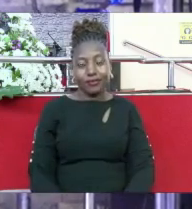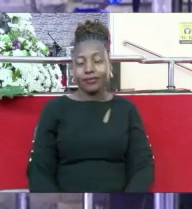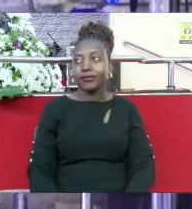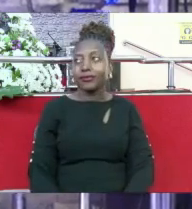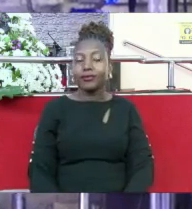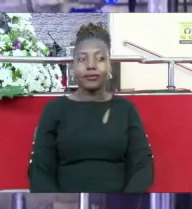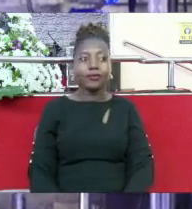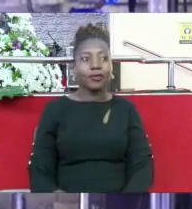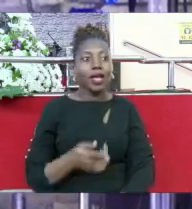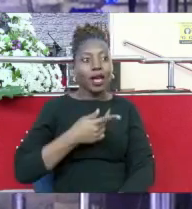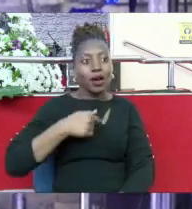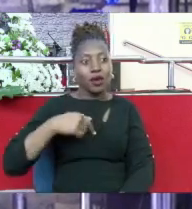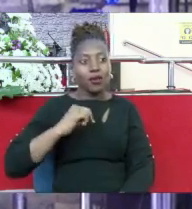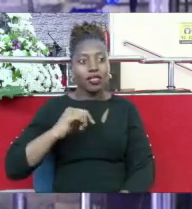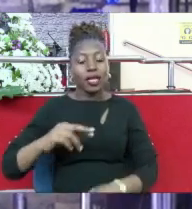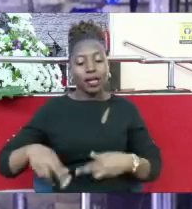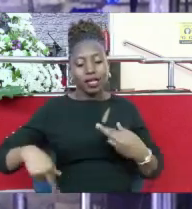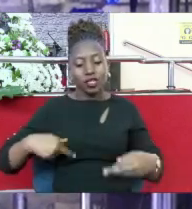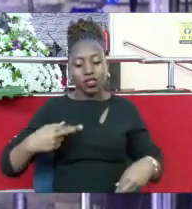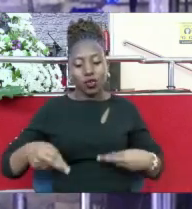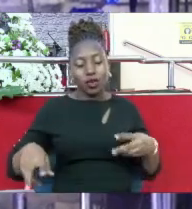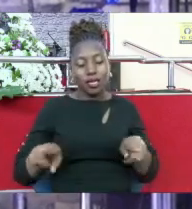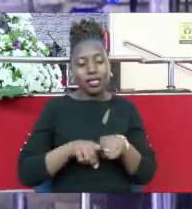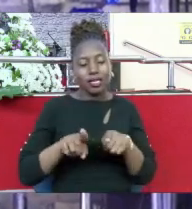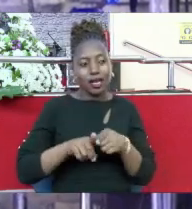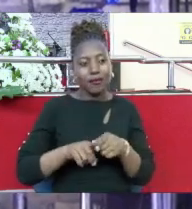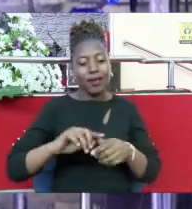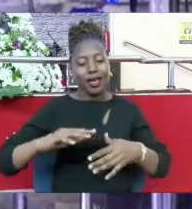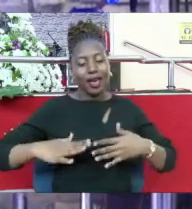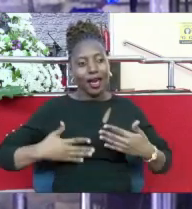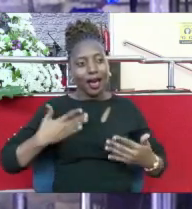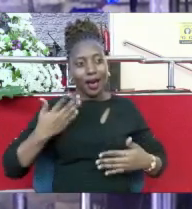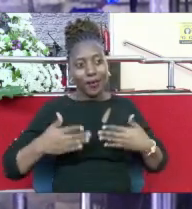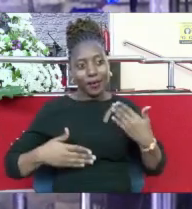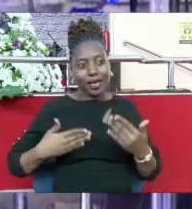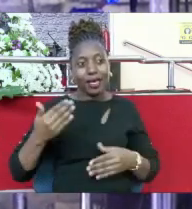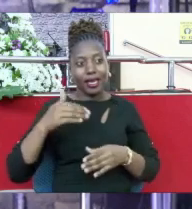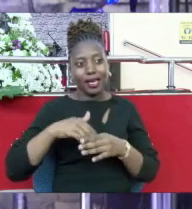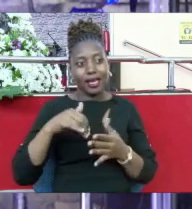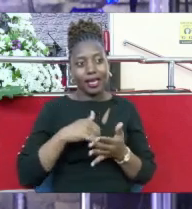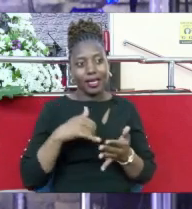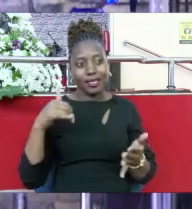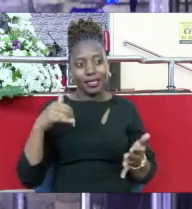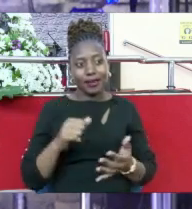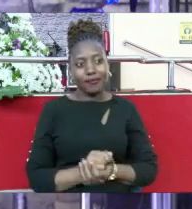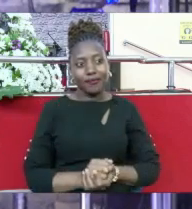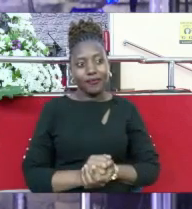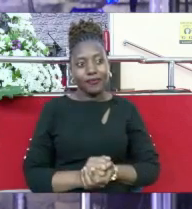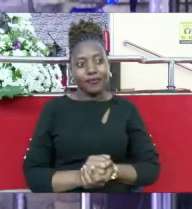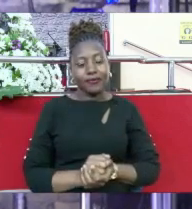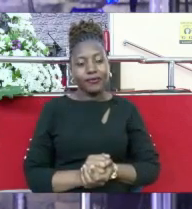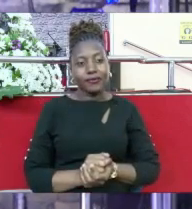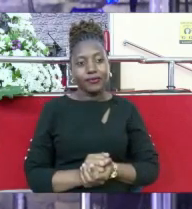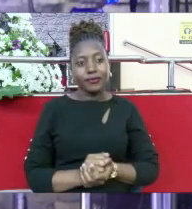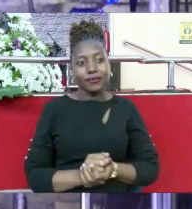We shall rejoice and be glad in it. Tutakuwa tunafurahi katika siku hii. Today